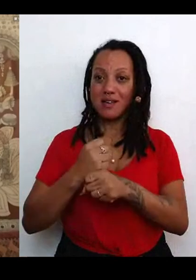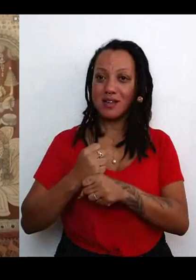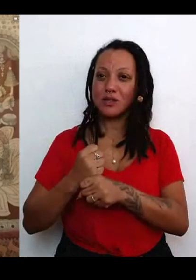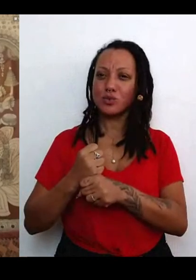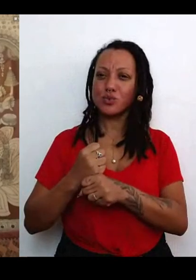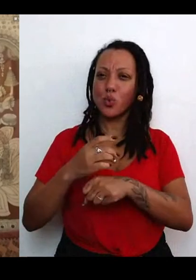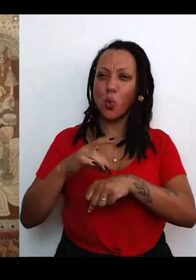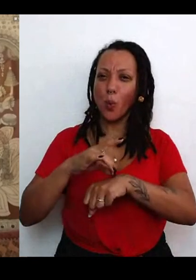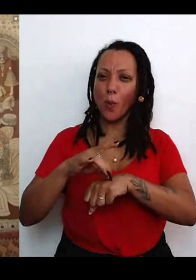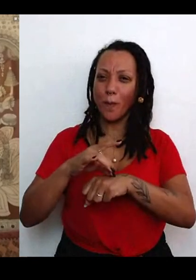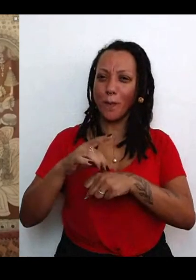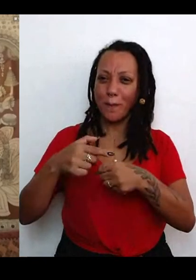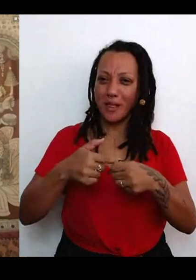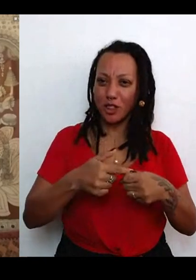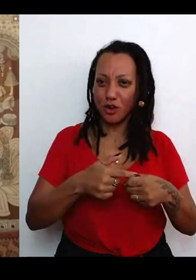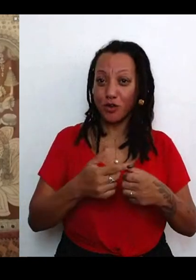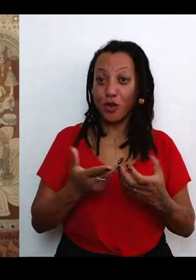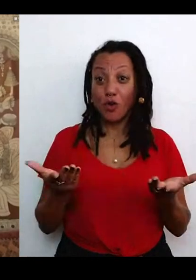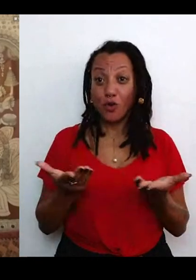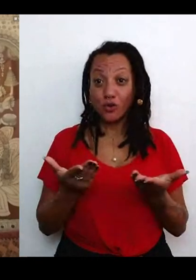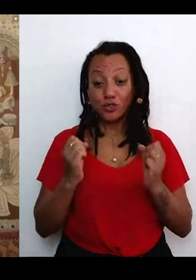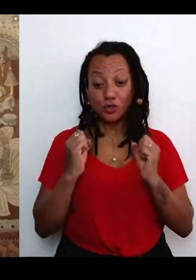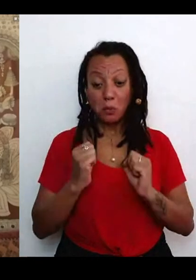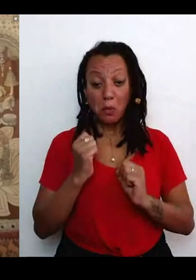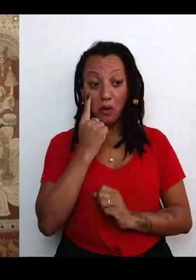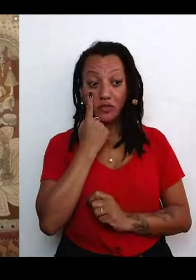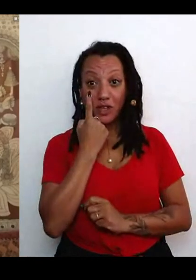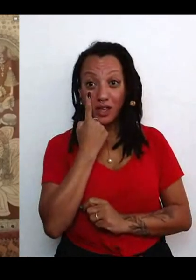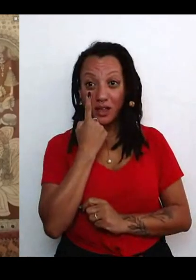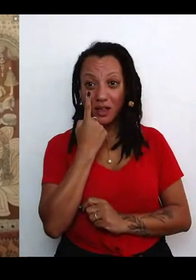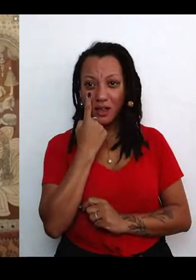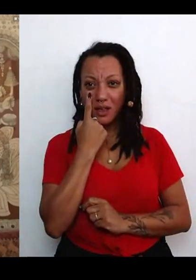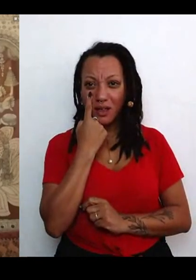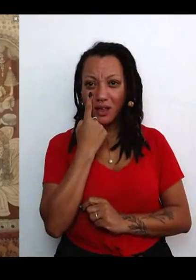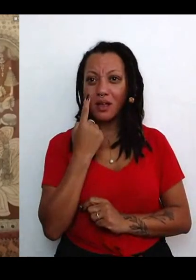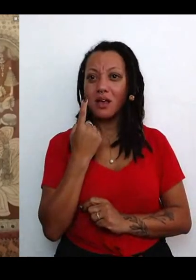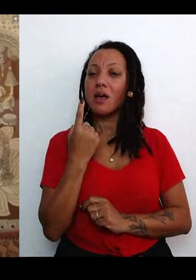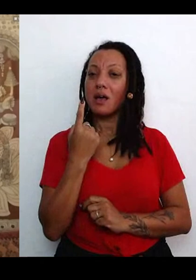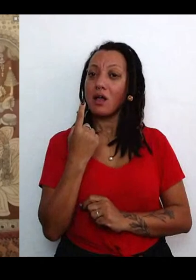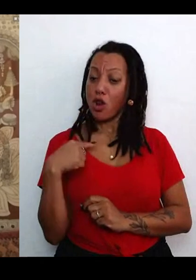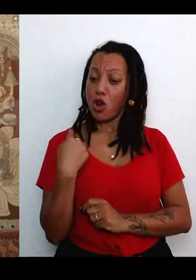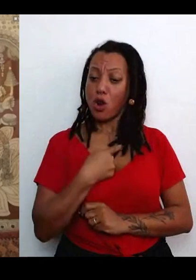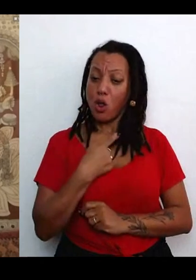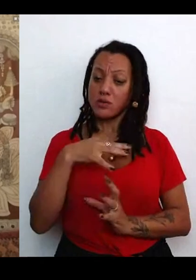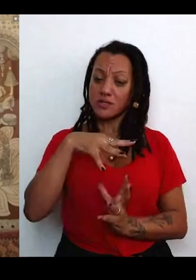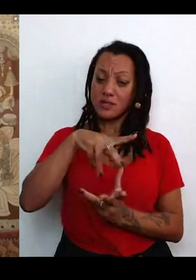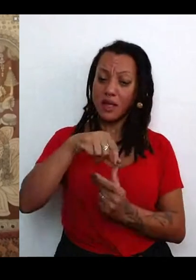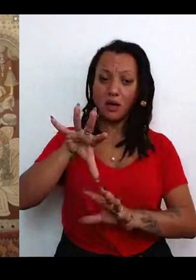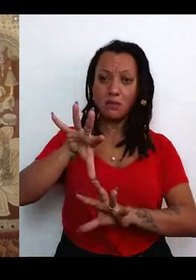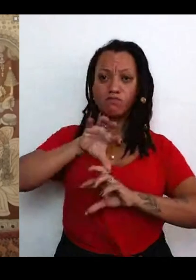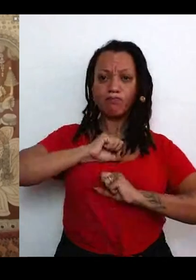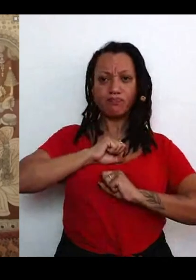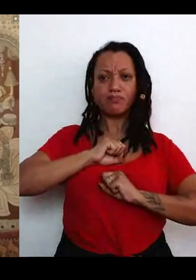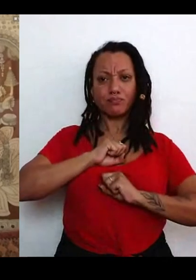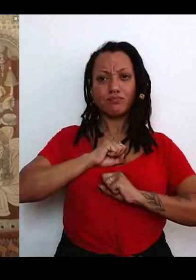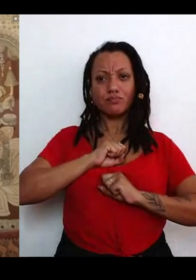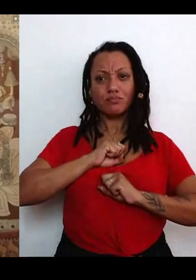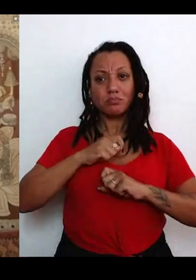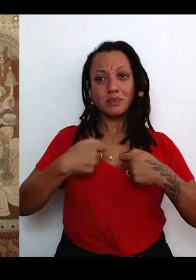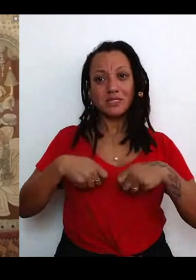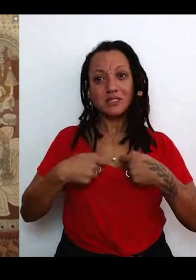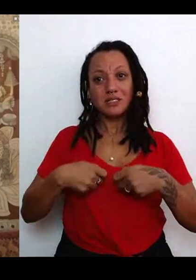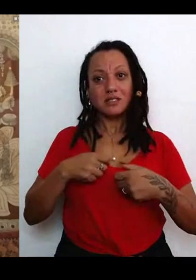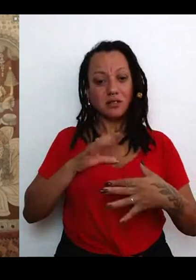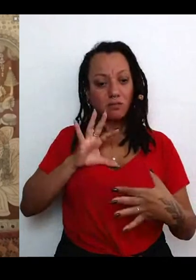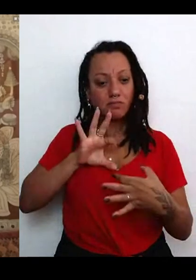as part of the soil part of the earth as cultures have over millennia and all